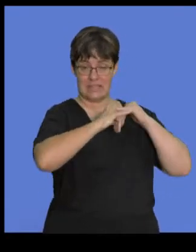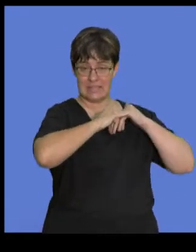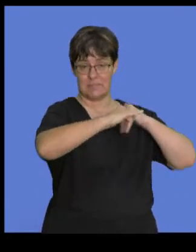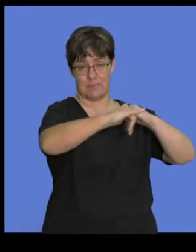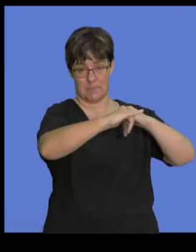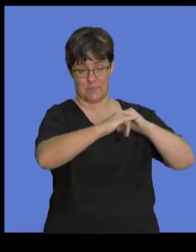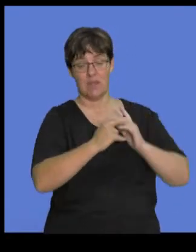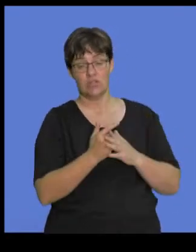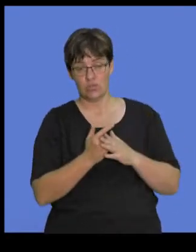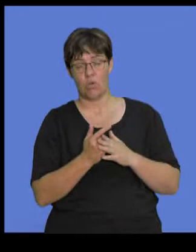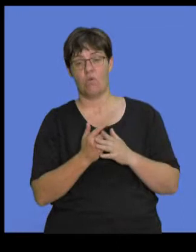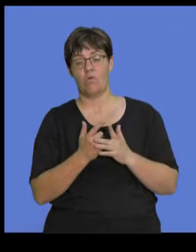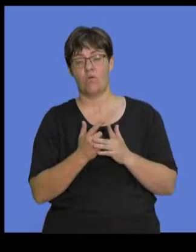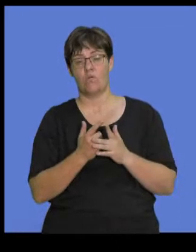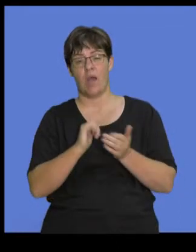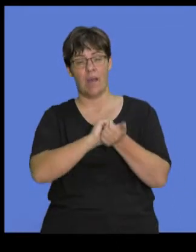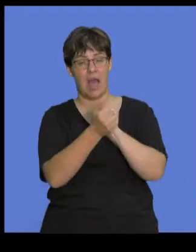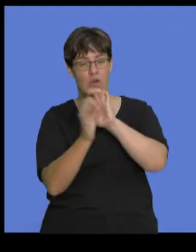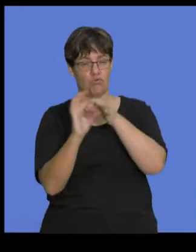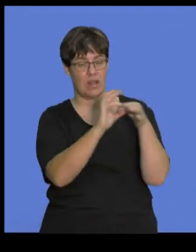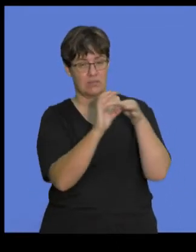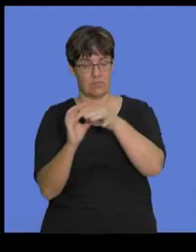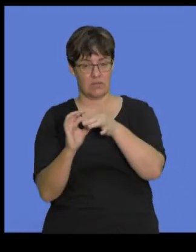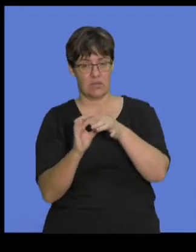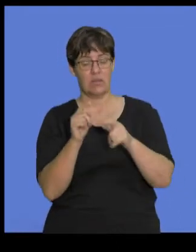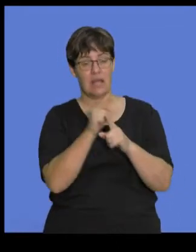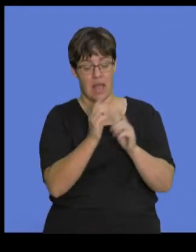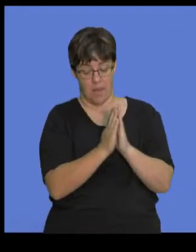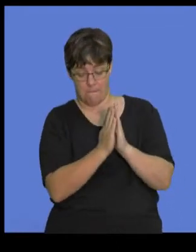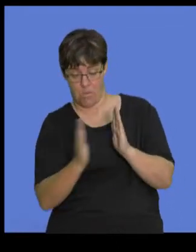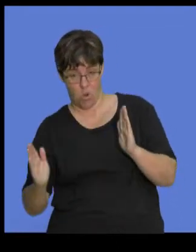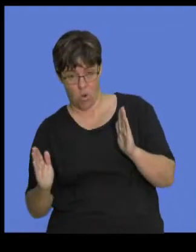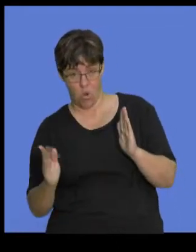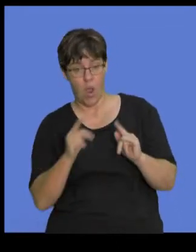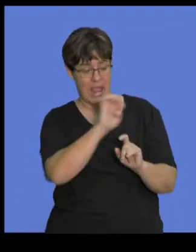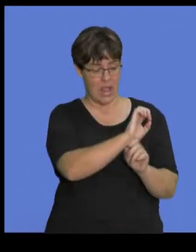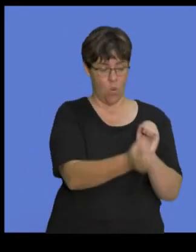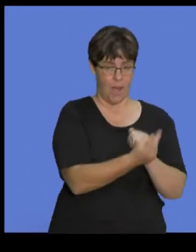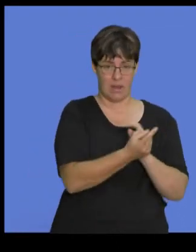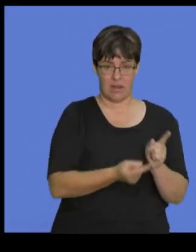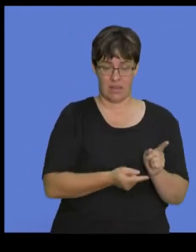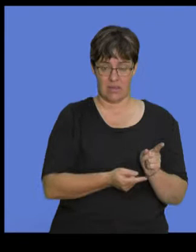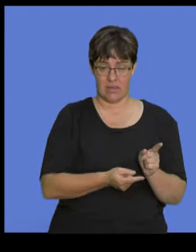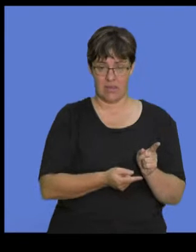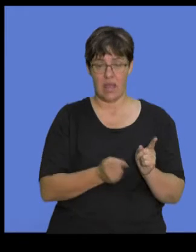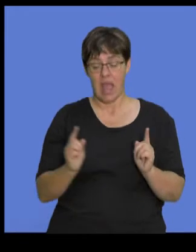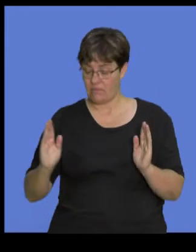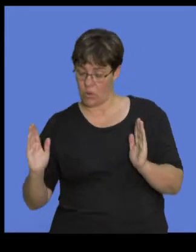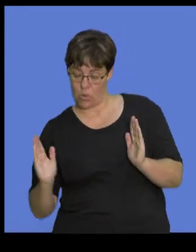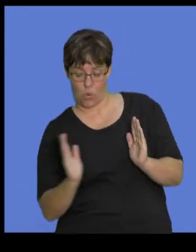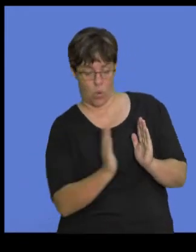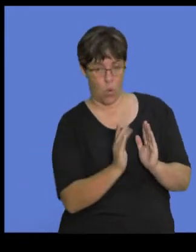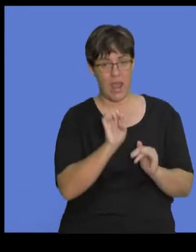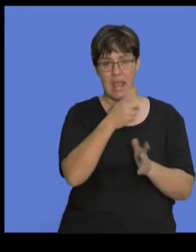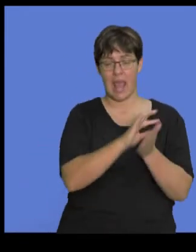So this mathematical relationship of if we increase the distance, what happens to E? If we decrease the